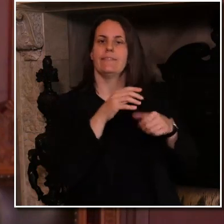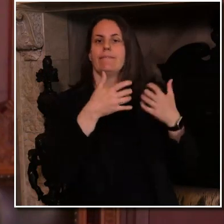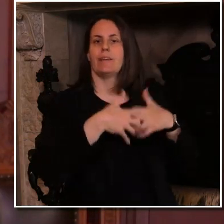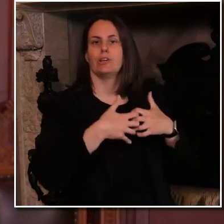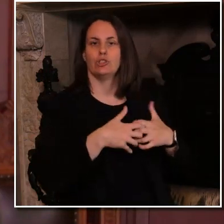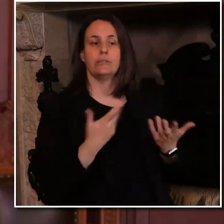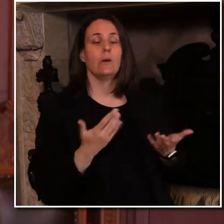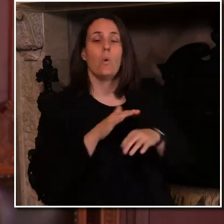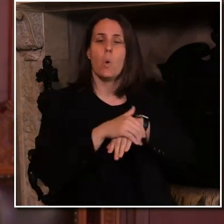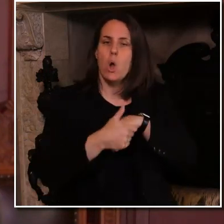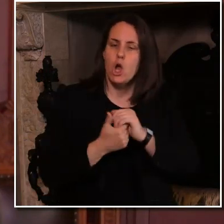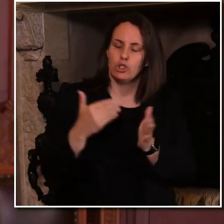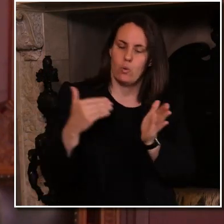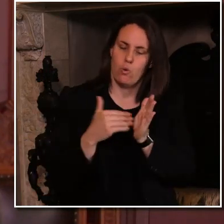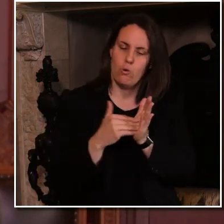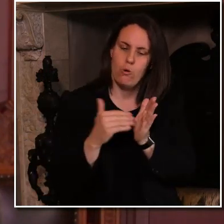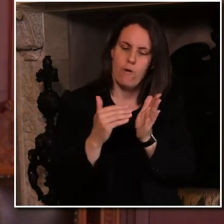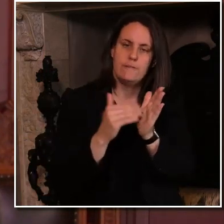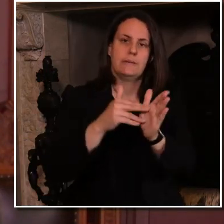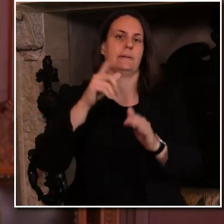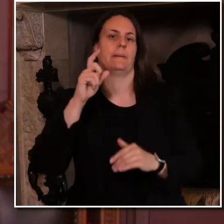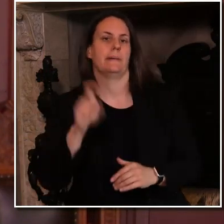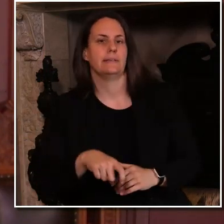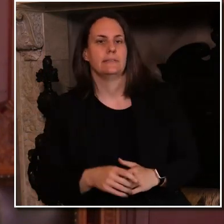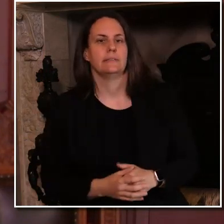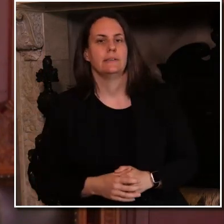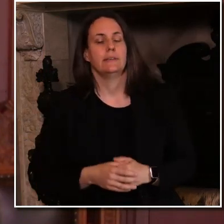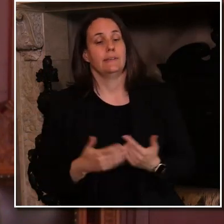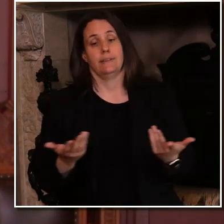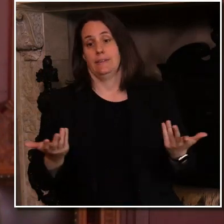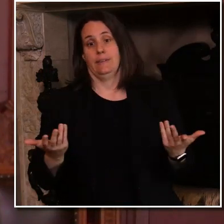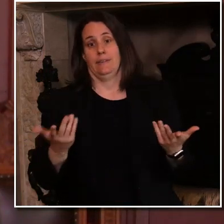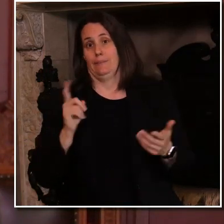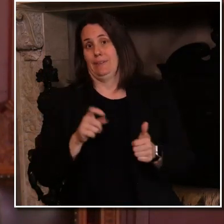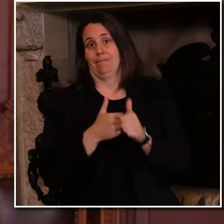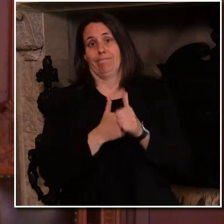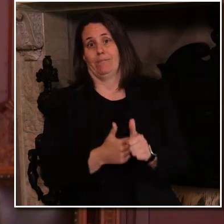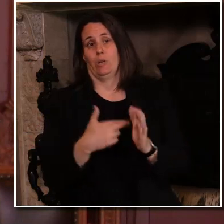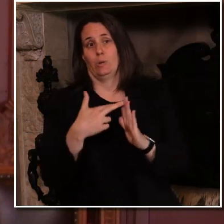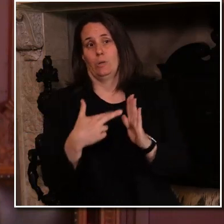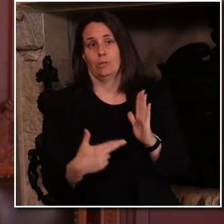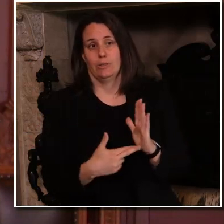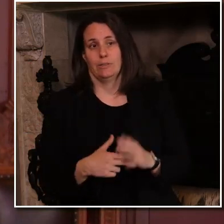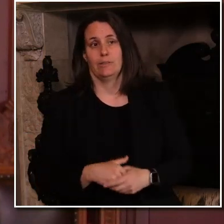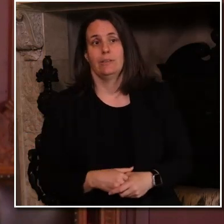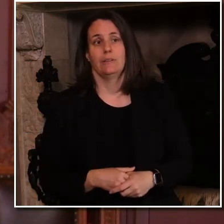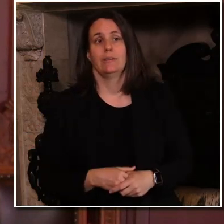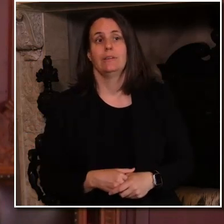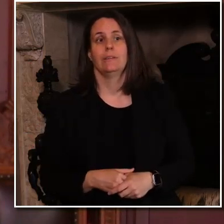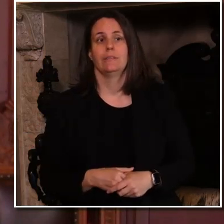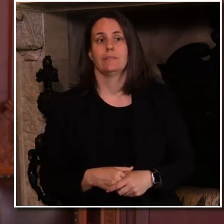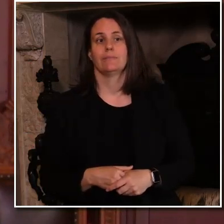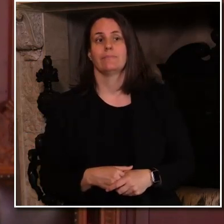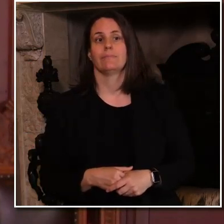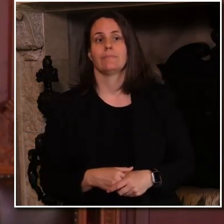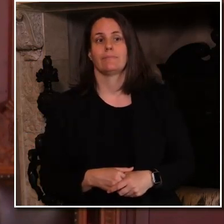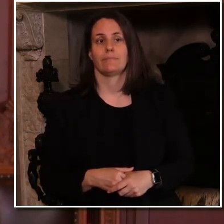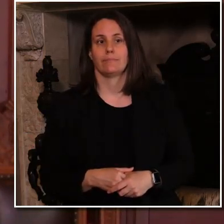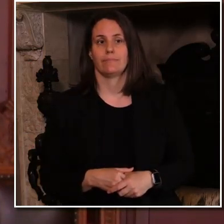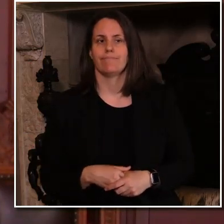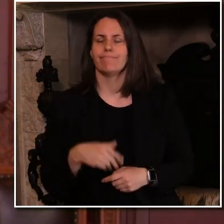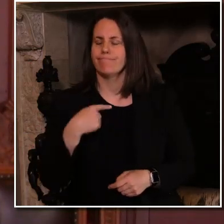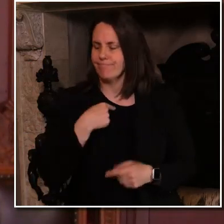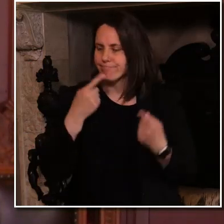I was just listening to the White House conversation on this morning, or at noon